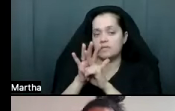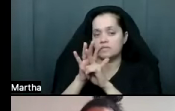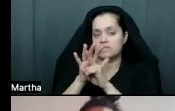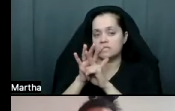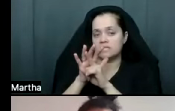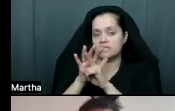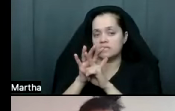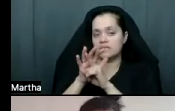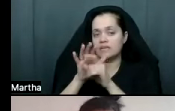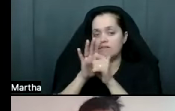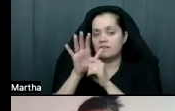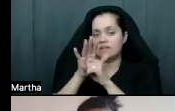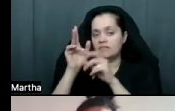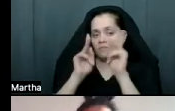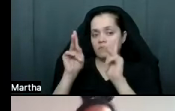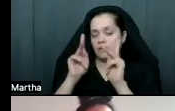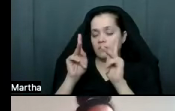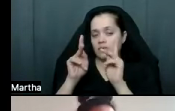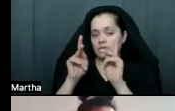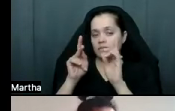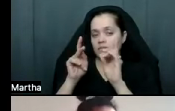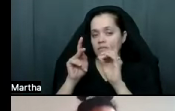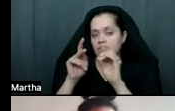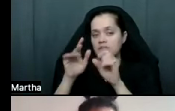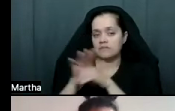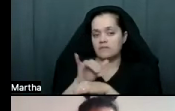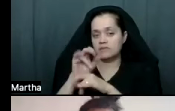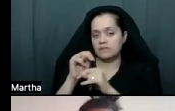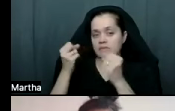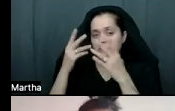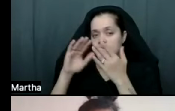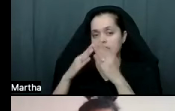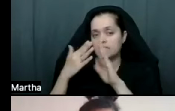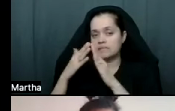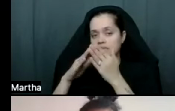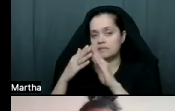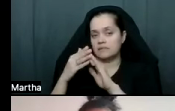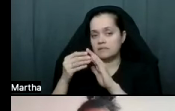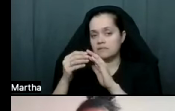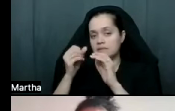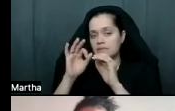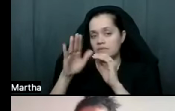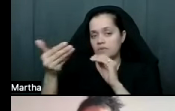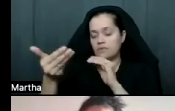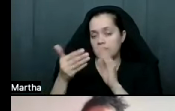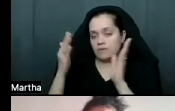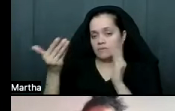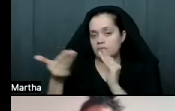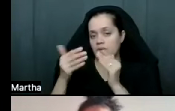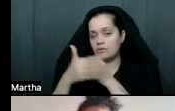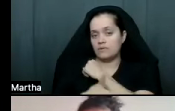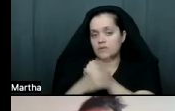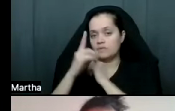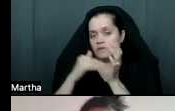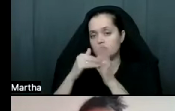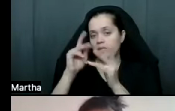enough people to fill in many cities. If you are a small country, you have 1 million people, how